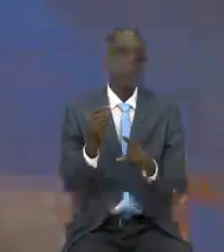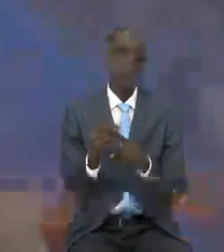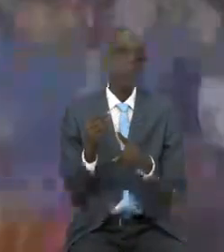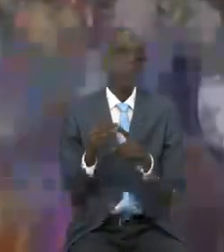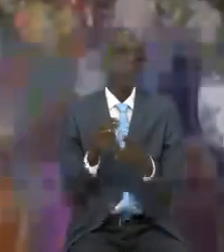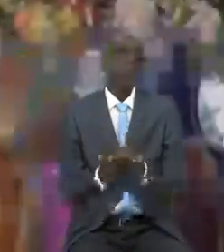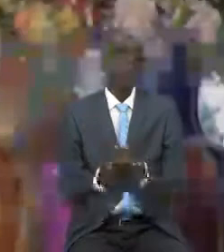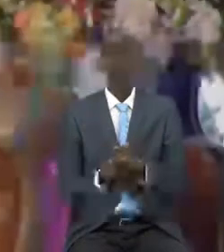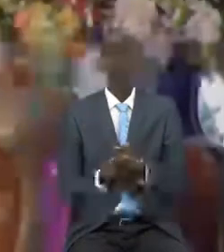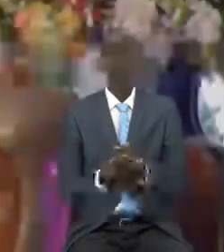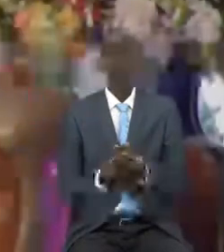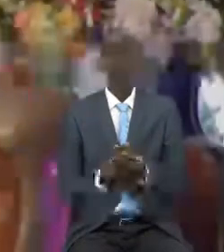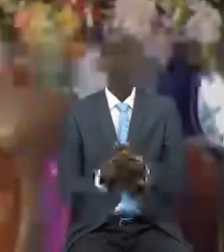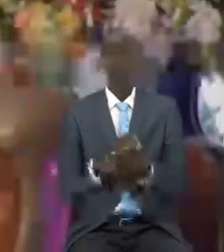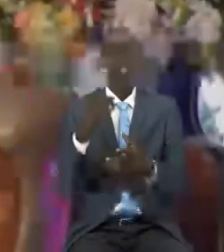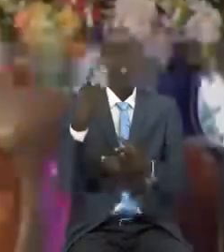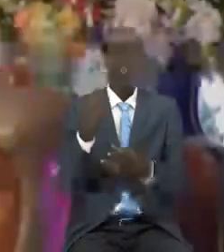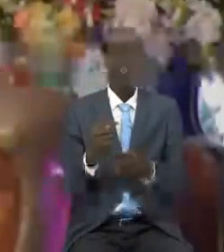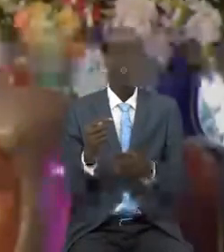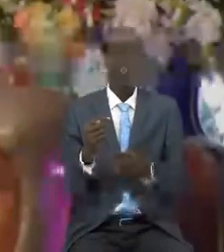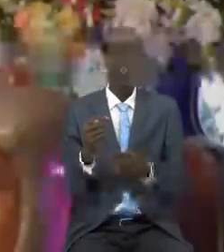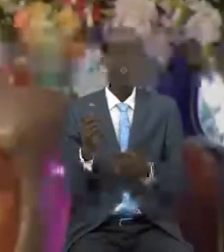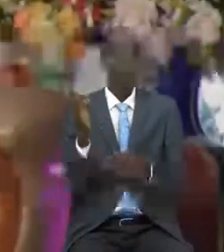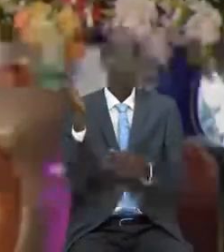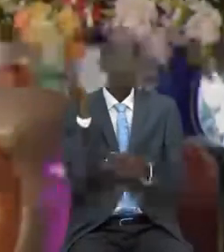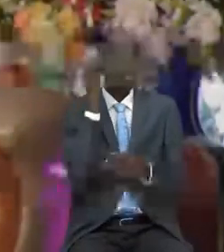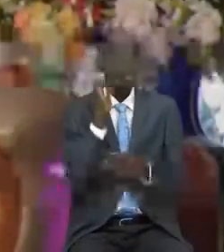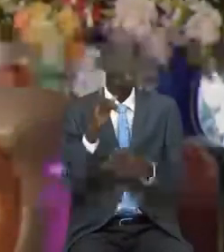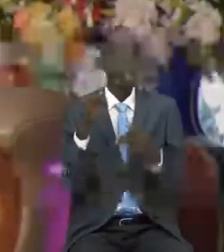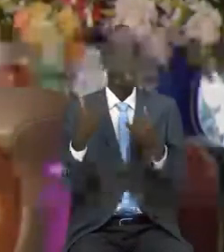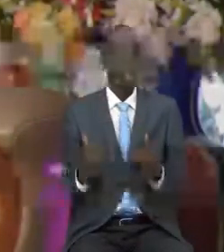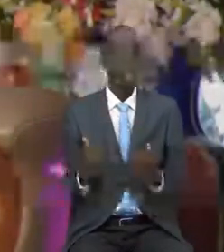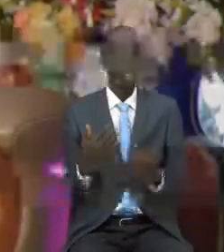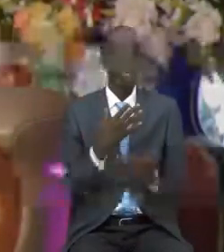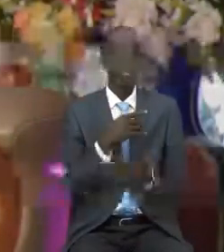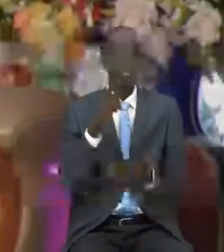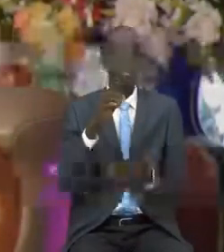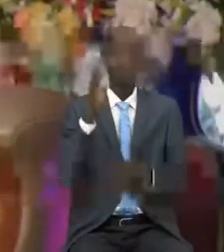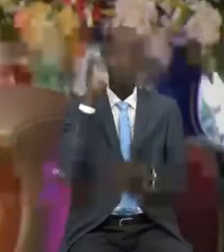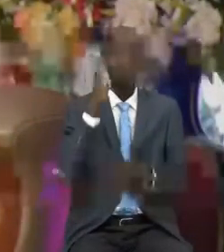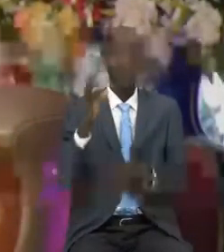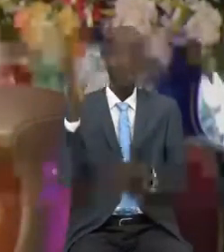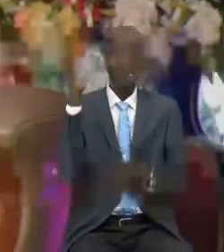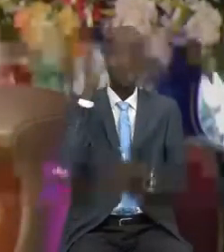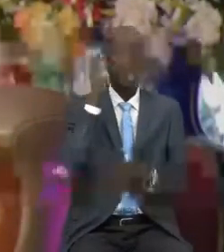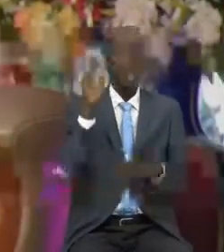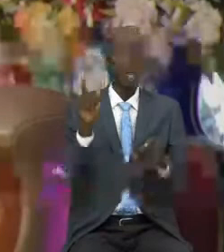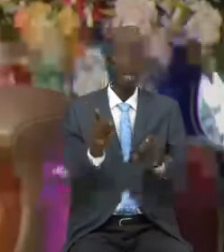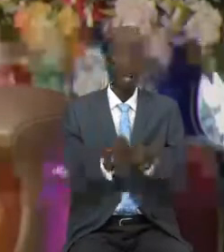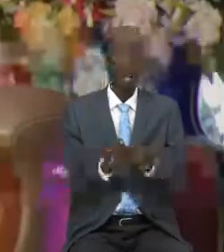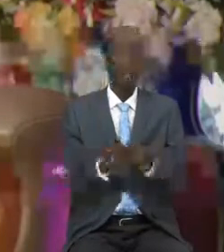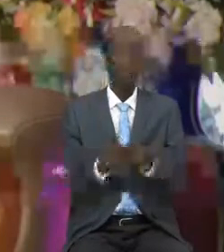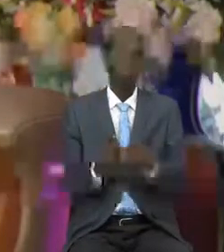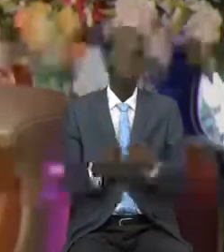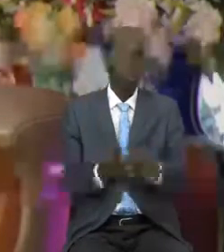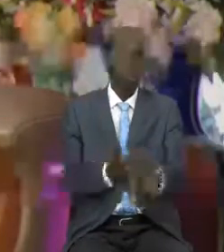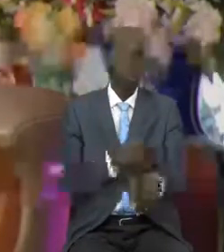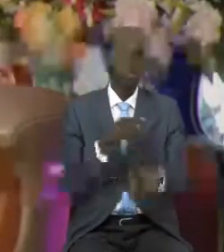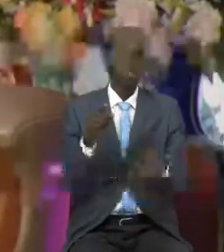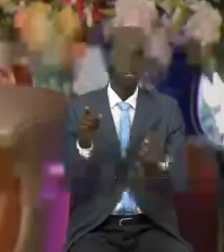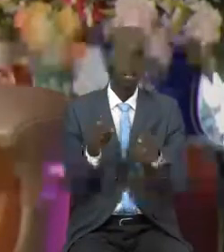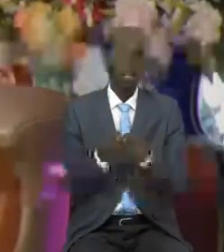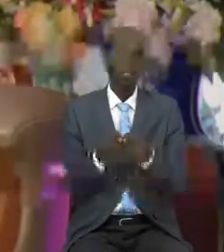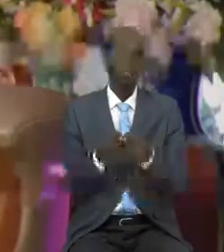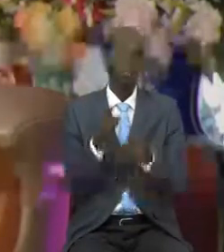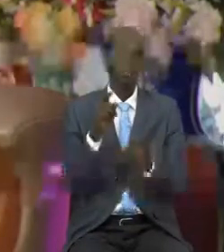past, they're listening now, and they will listen as long as they are